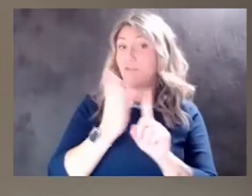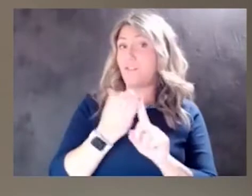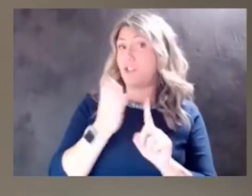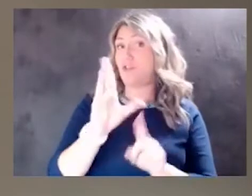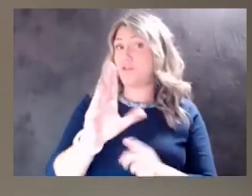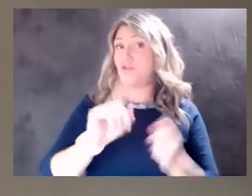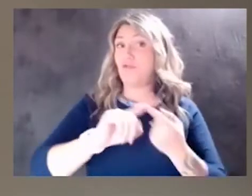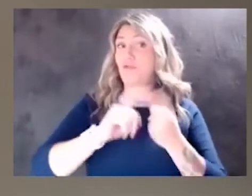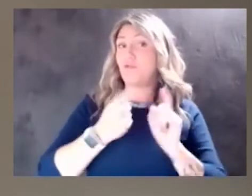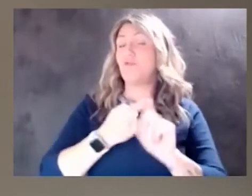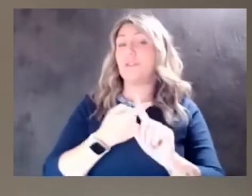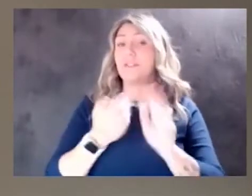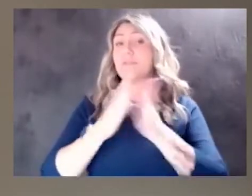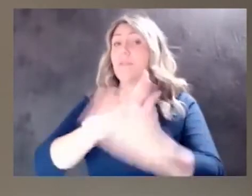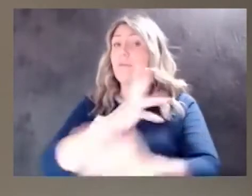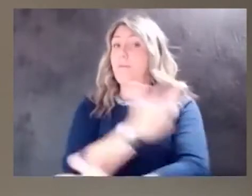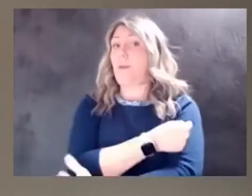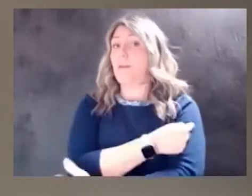getting vaccinated?